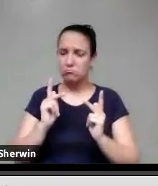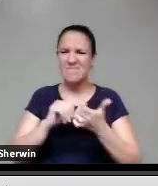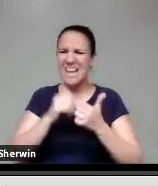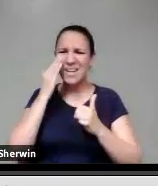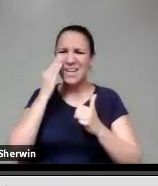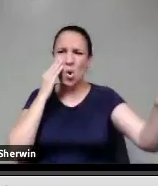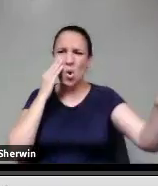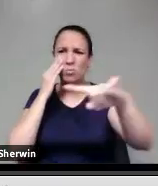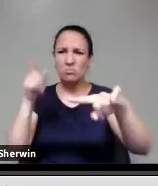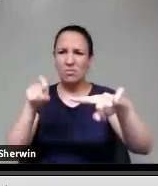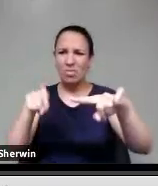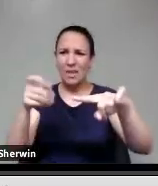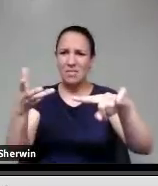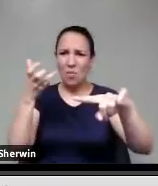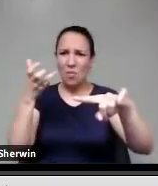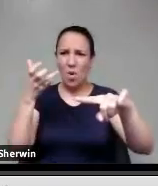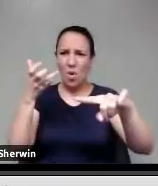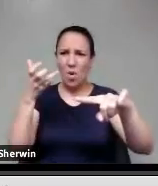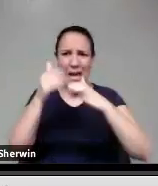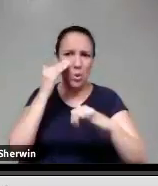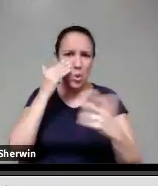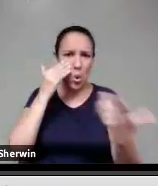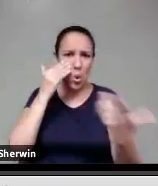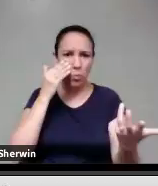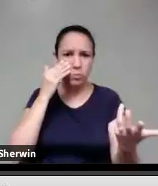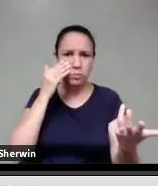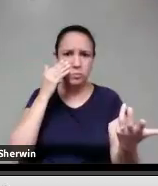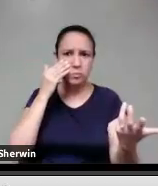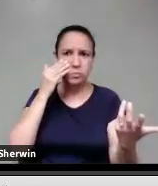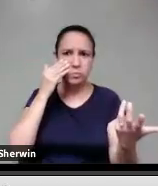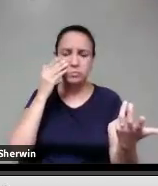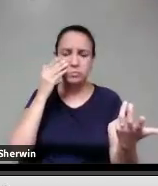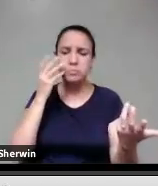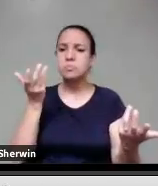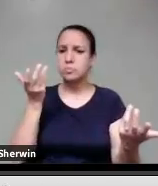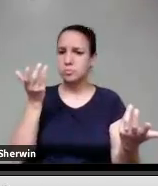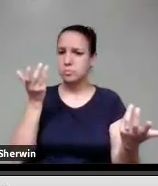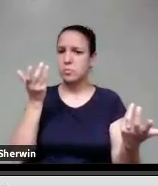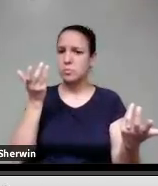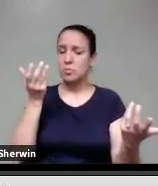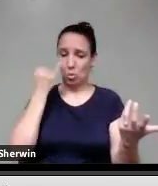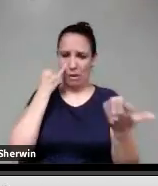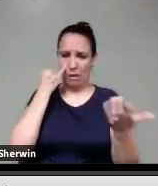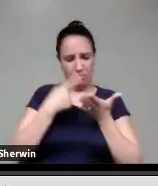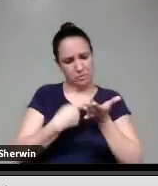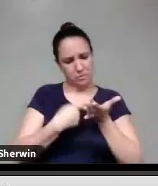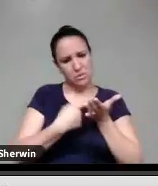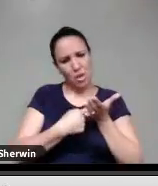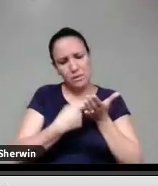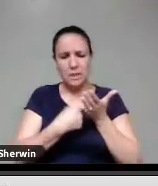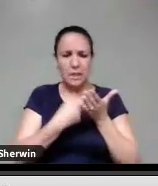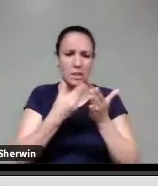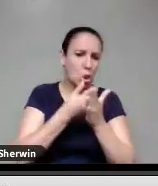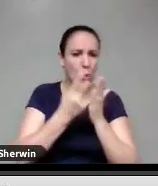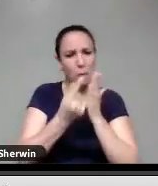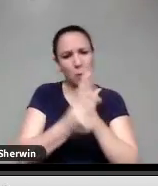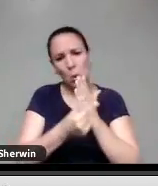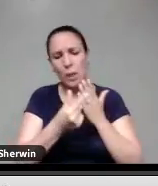want. So what we decide to offer needs to involve them in the decision-making